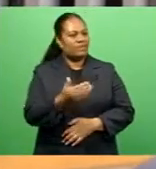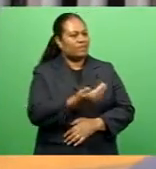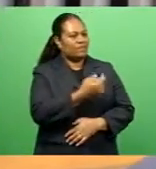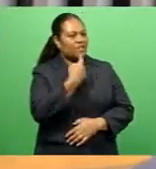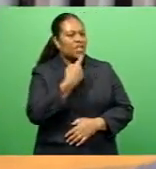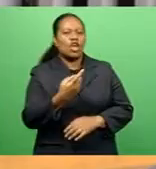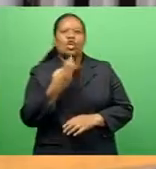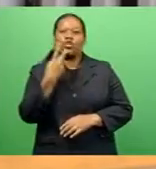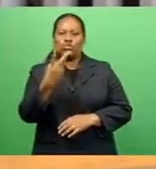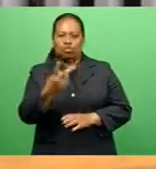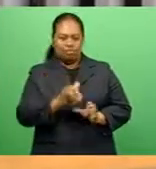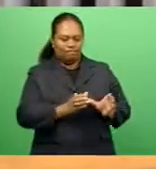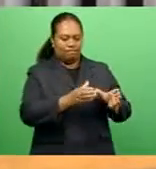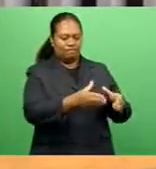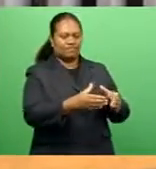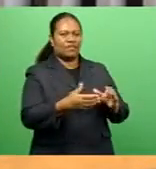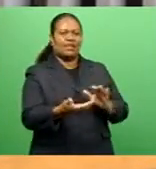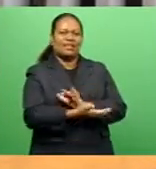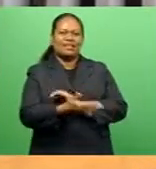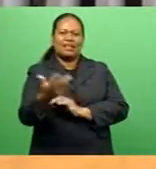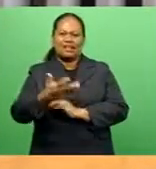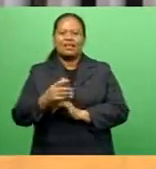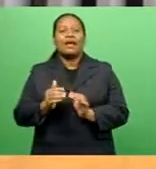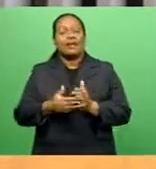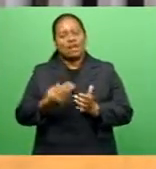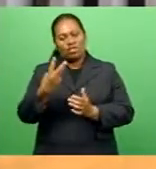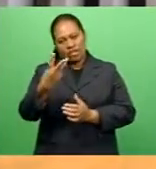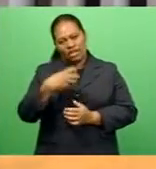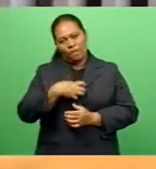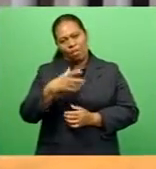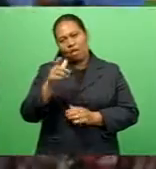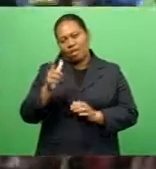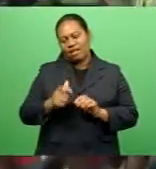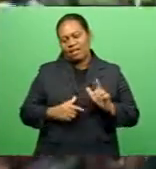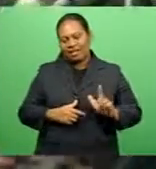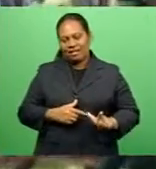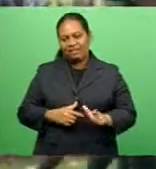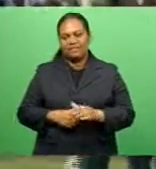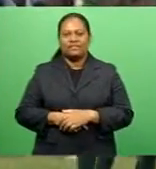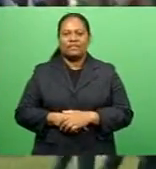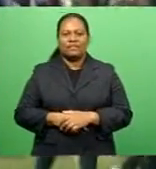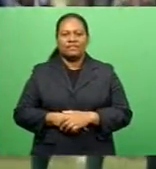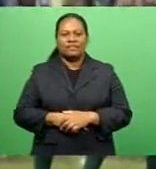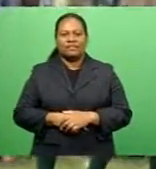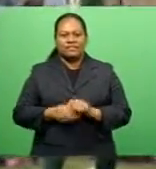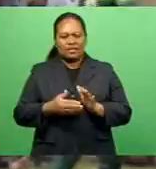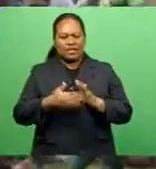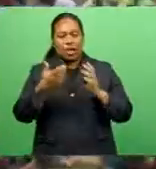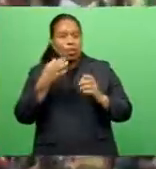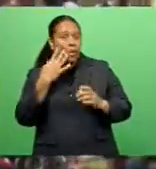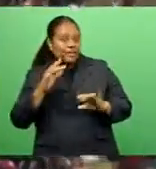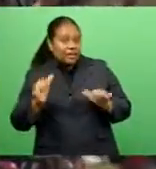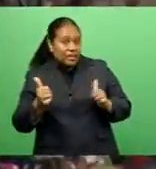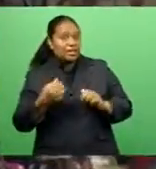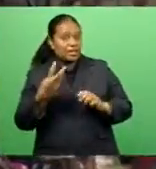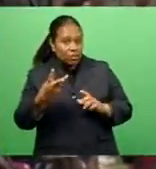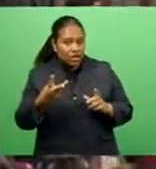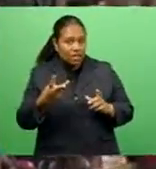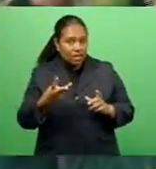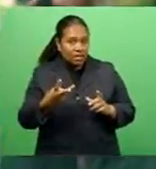under-19. They are still left with 3 more games. So after that 3 more games, we will rank the team. And